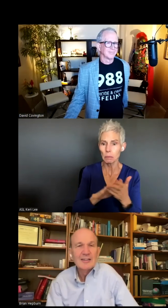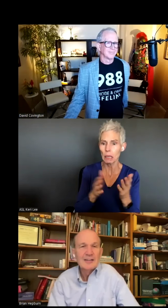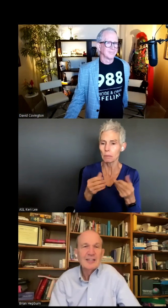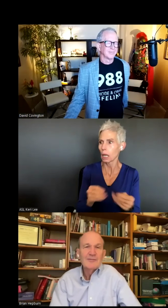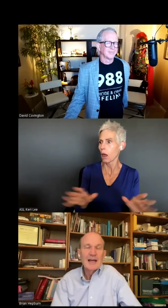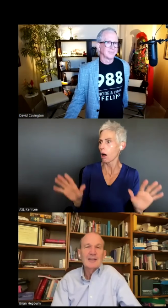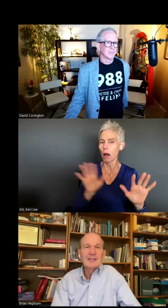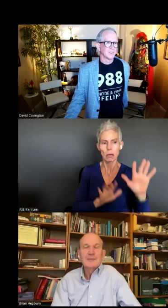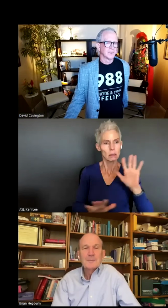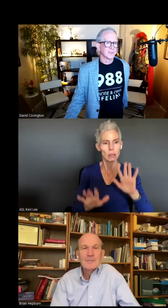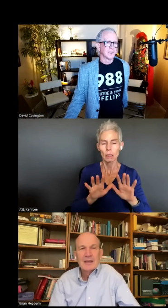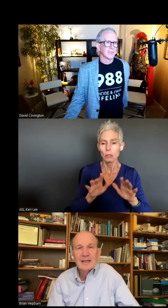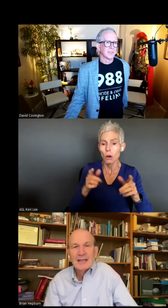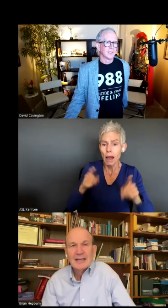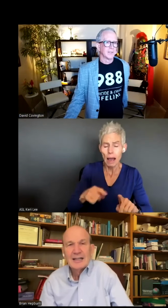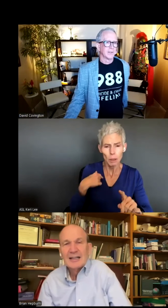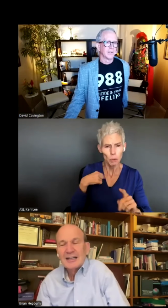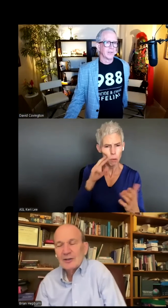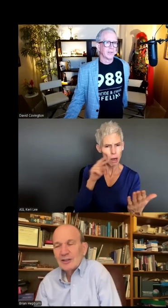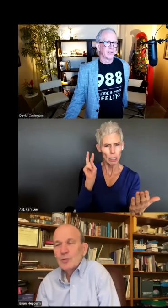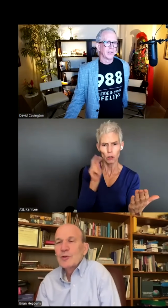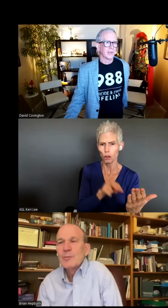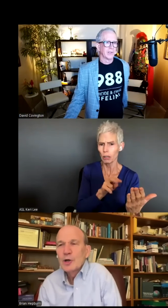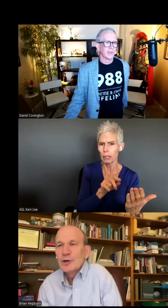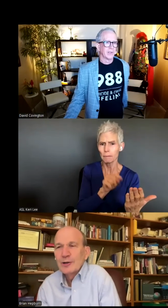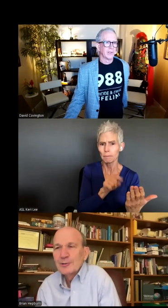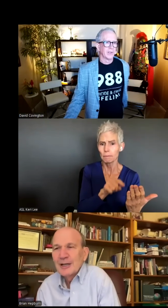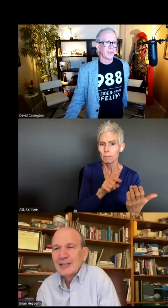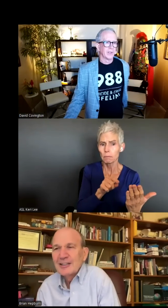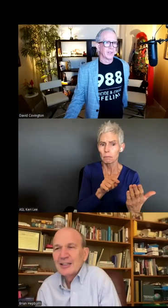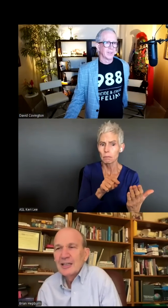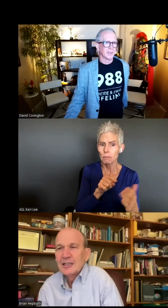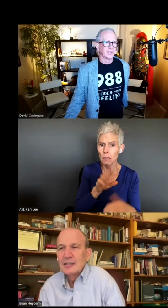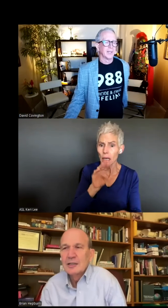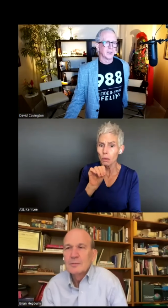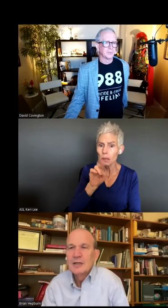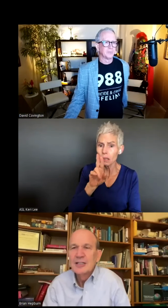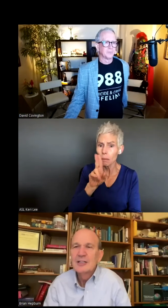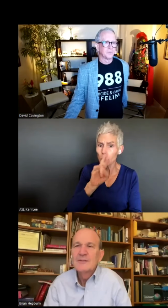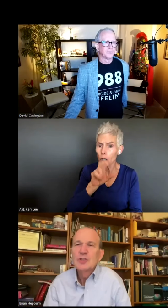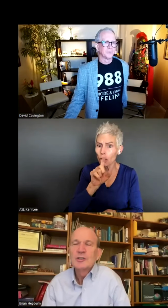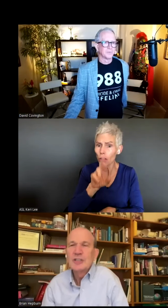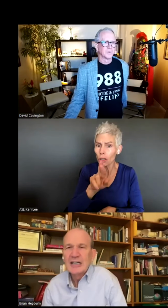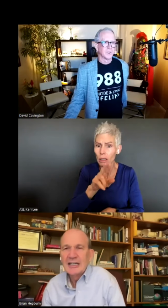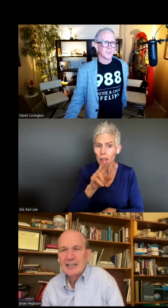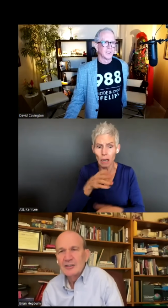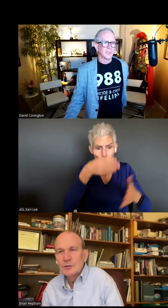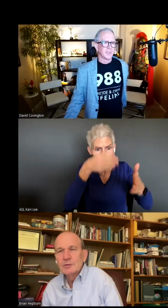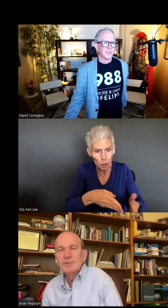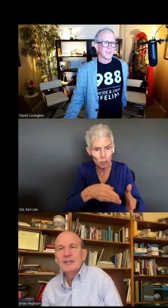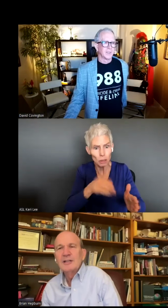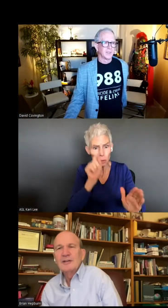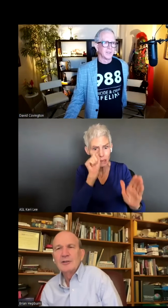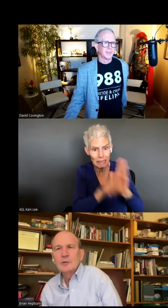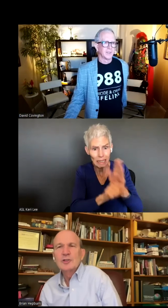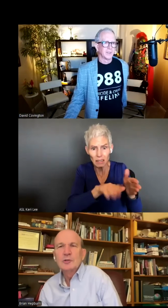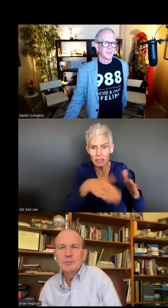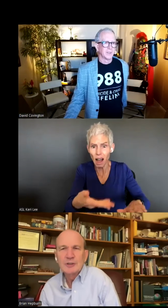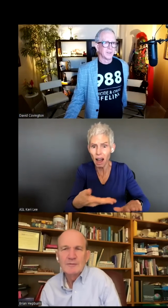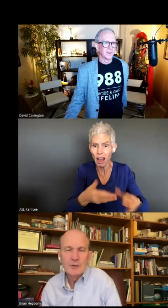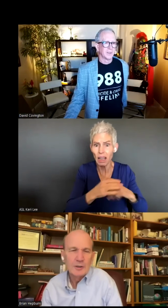at the fact that this was a murder, right? And an individual died. There